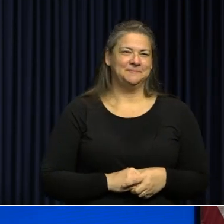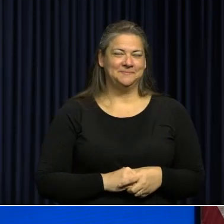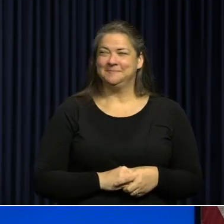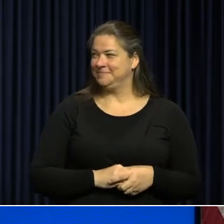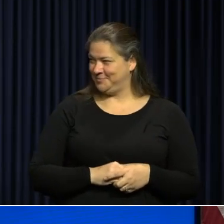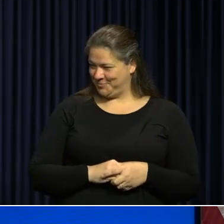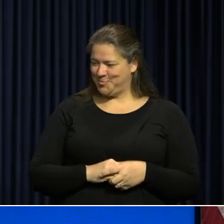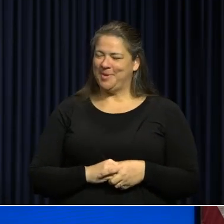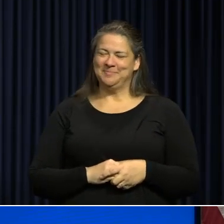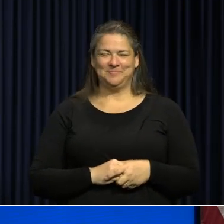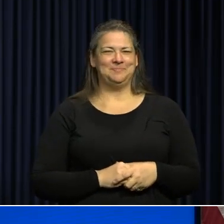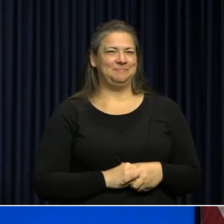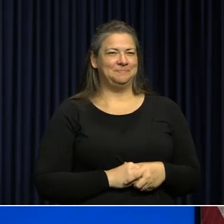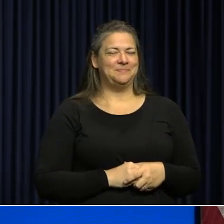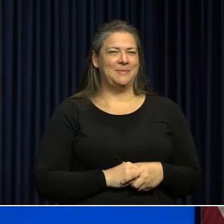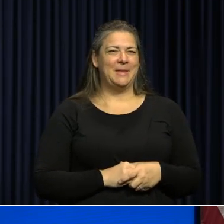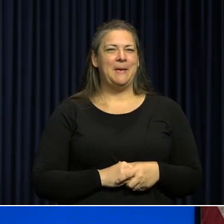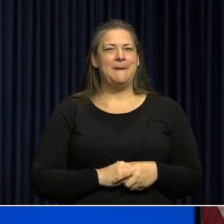Thank you, Rachel.